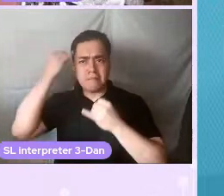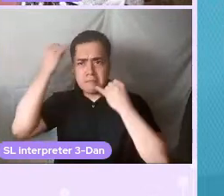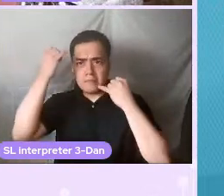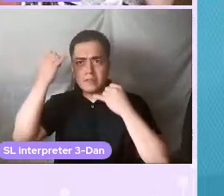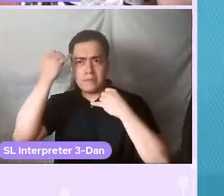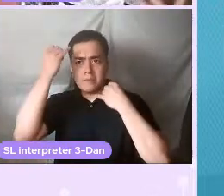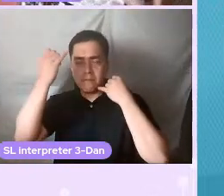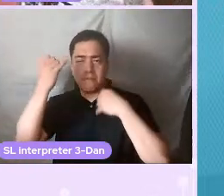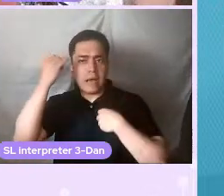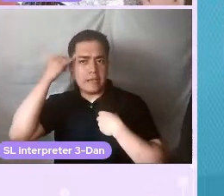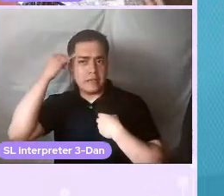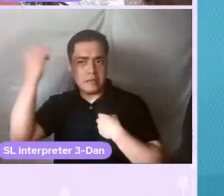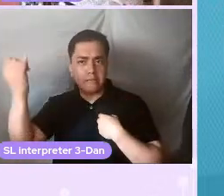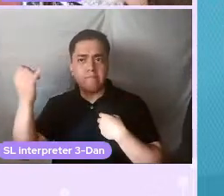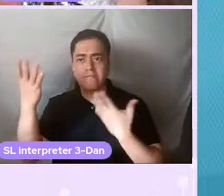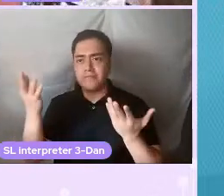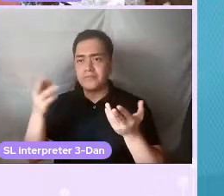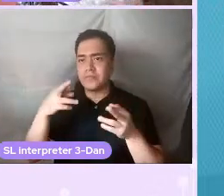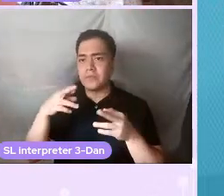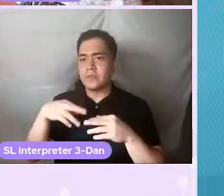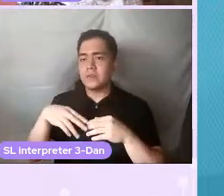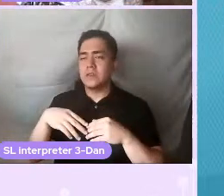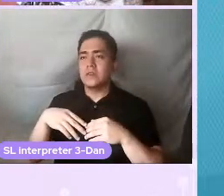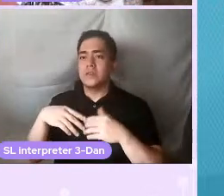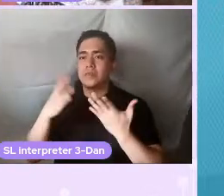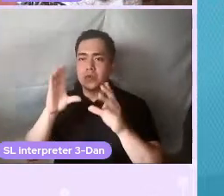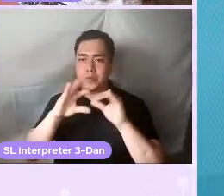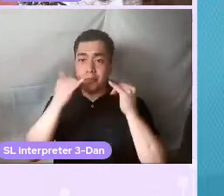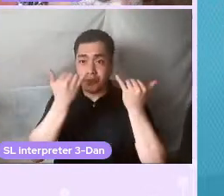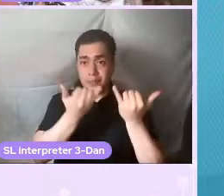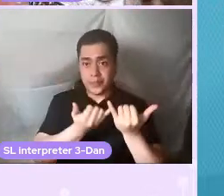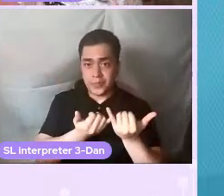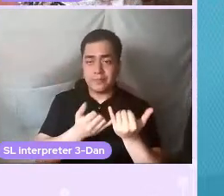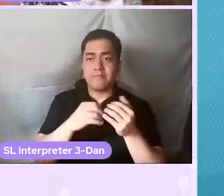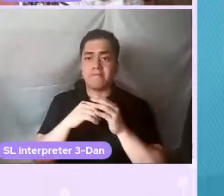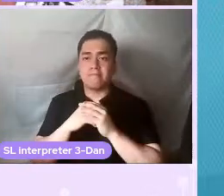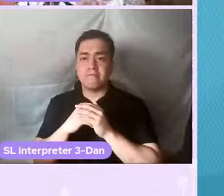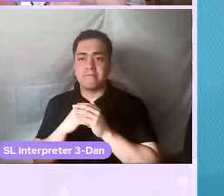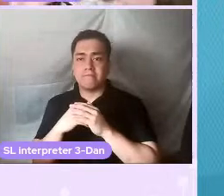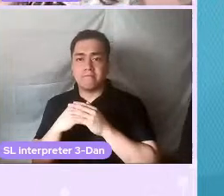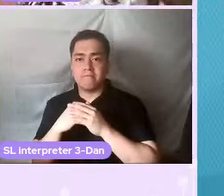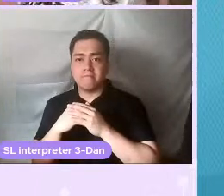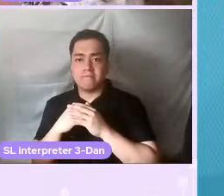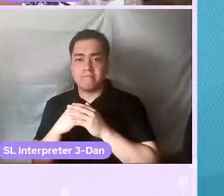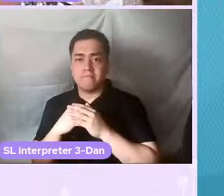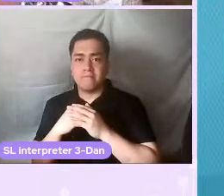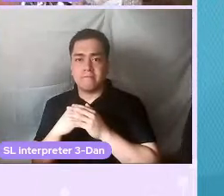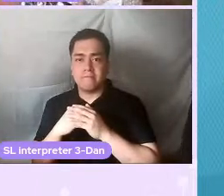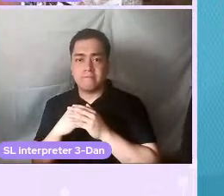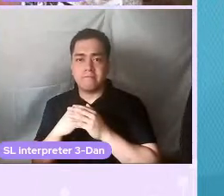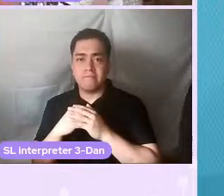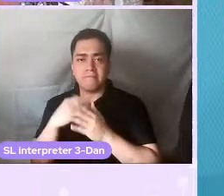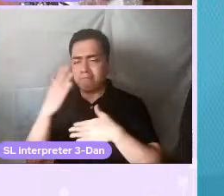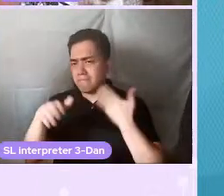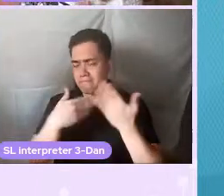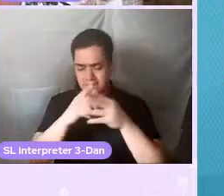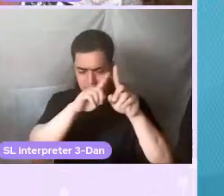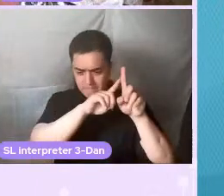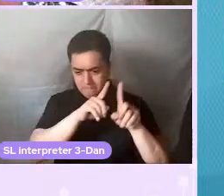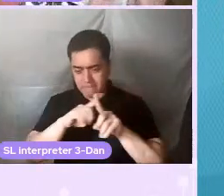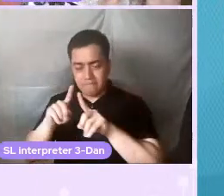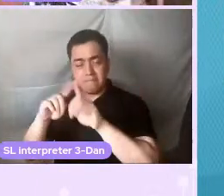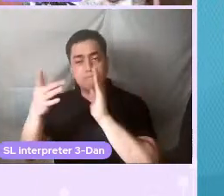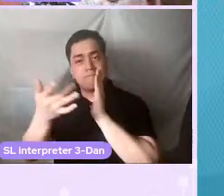to, you know, I'm ready to list my company and get investors already. And we also work with startups across all the different sectors, no?